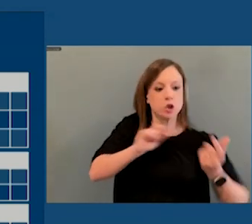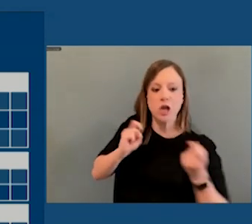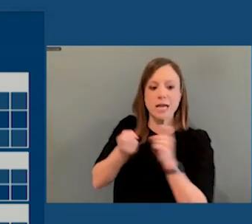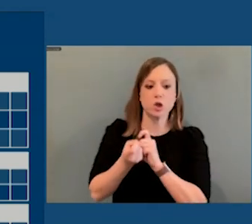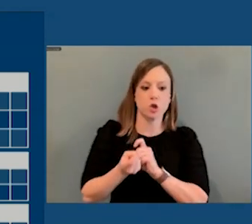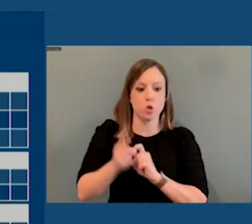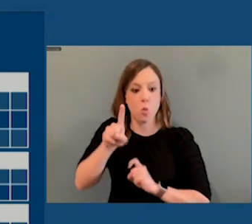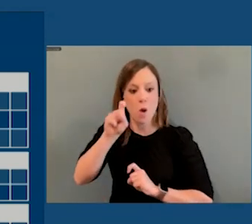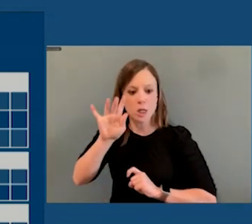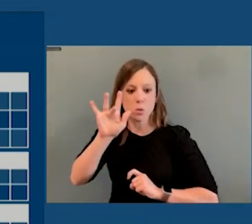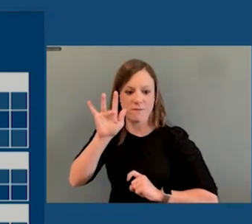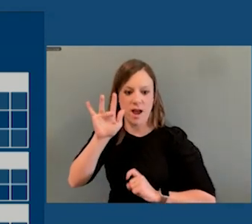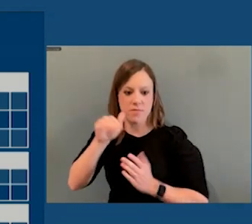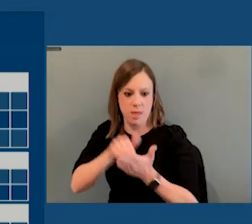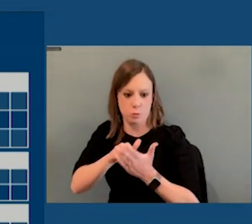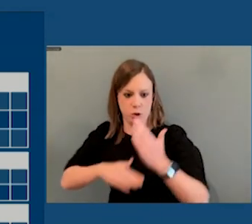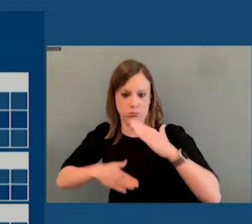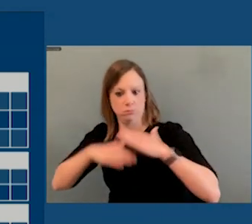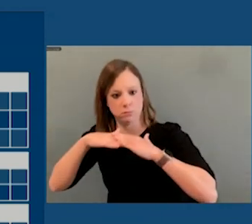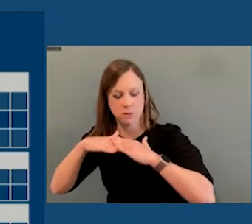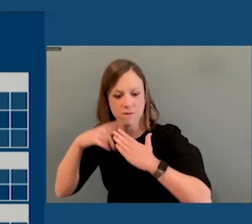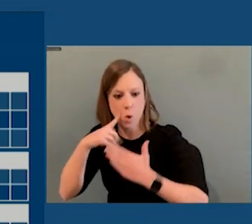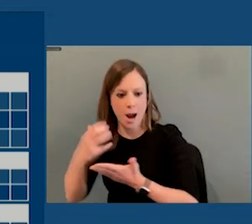and lower income New Yorkers.